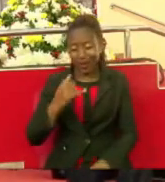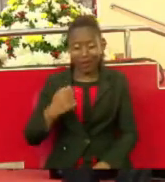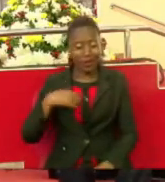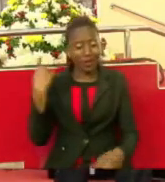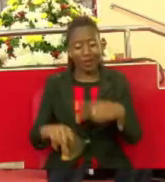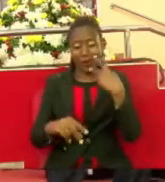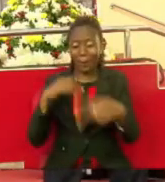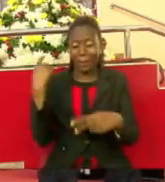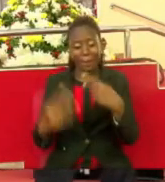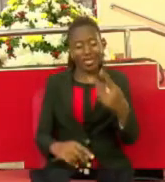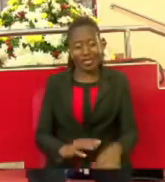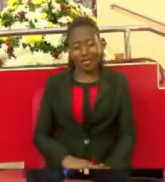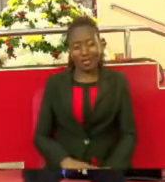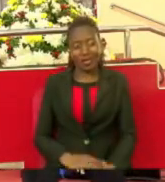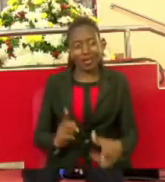stammerer.